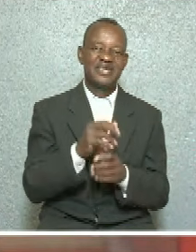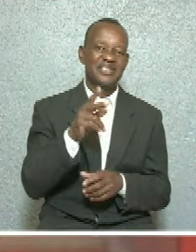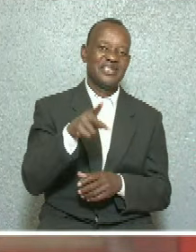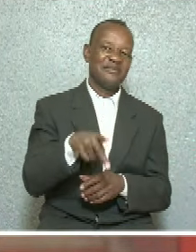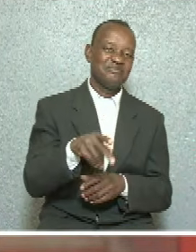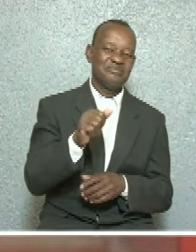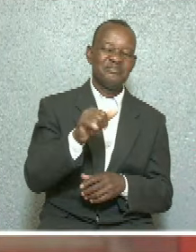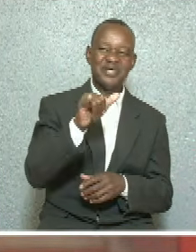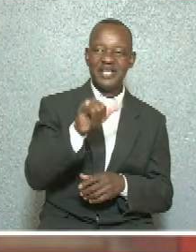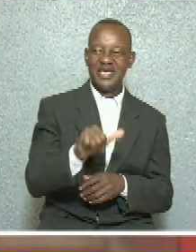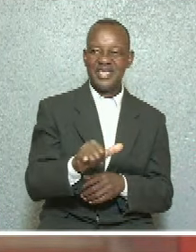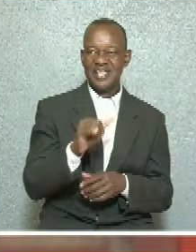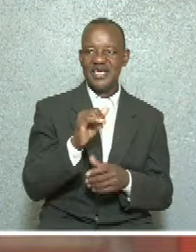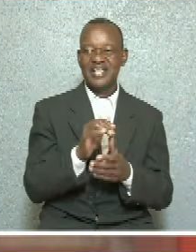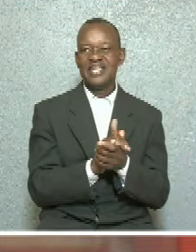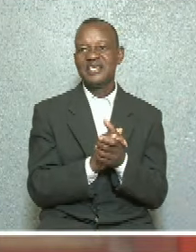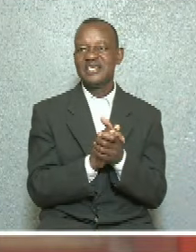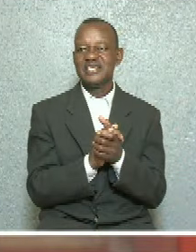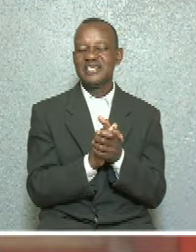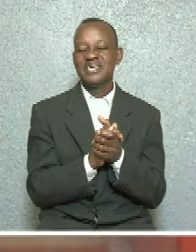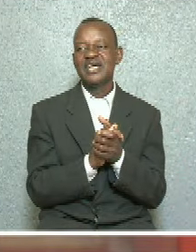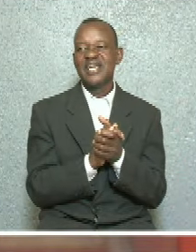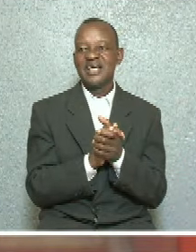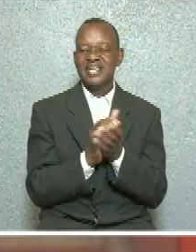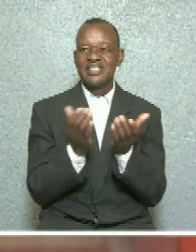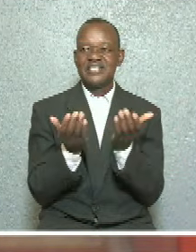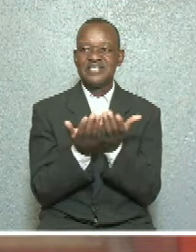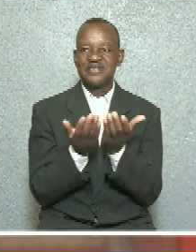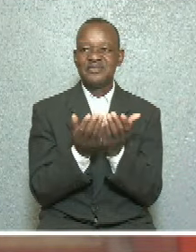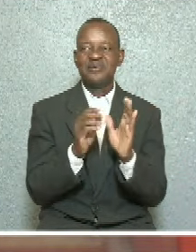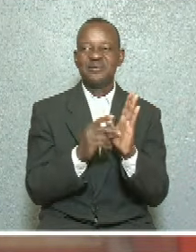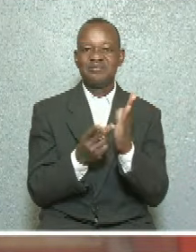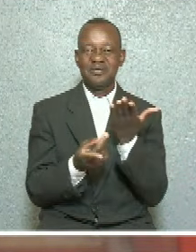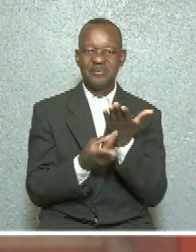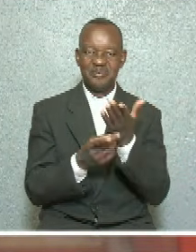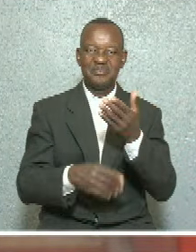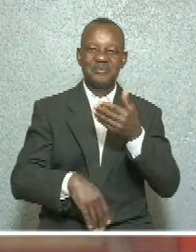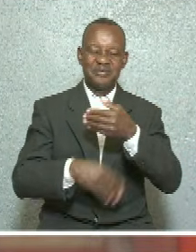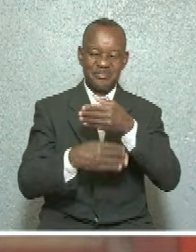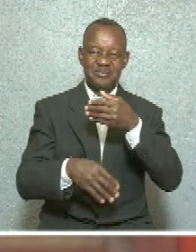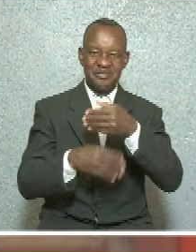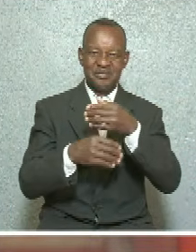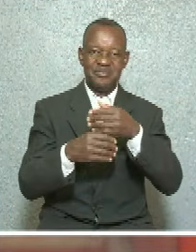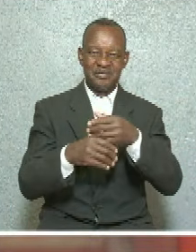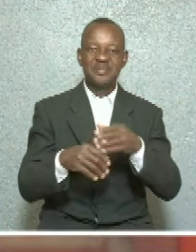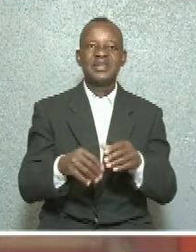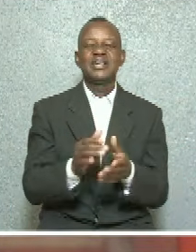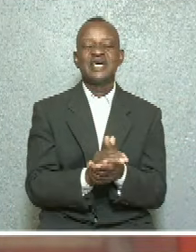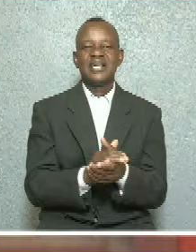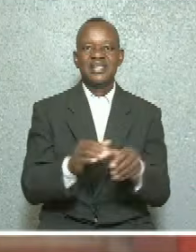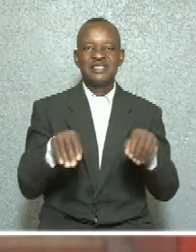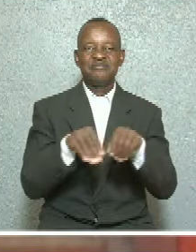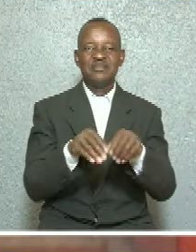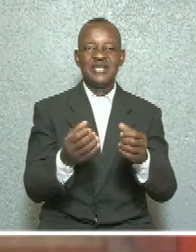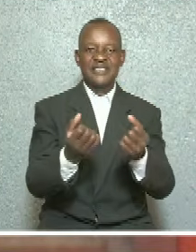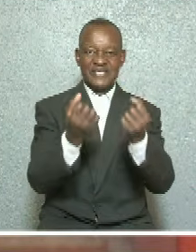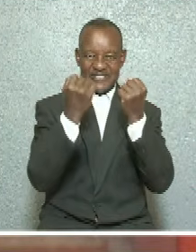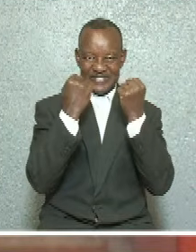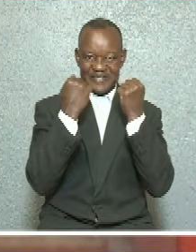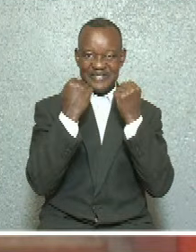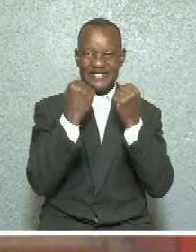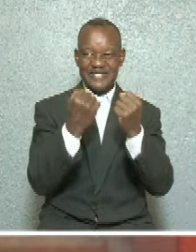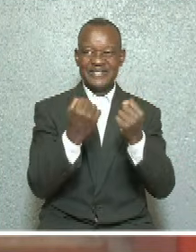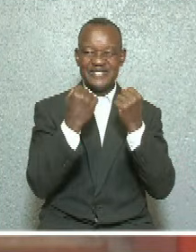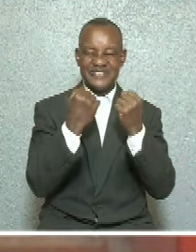wonderful organizations have contributed to the fabric of strengthening the social fabric of Namibia in supporting children. So I'm